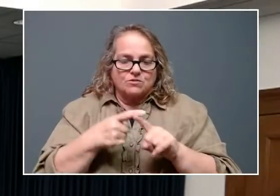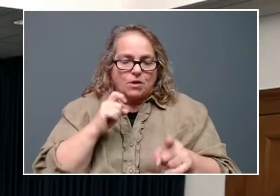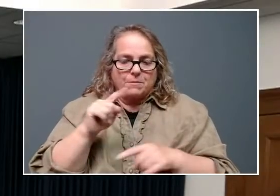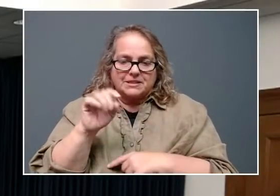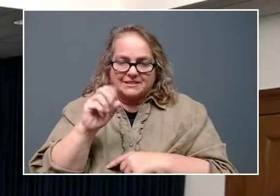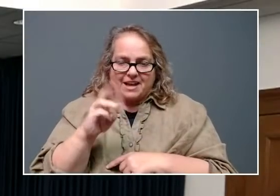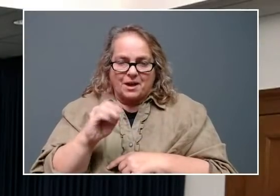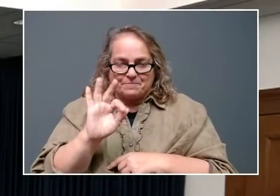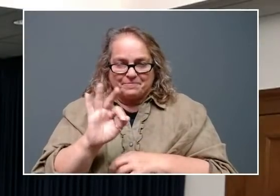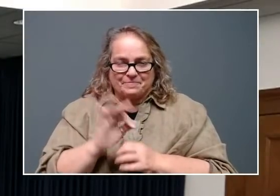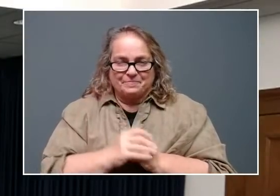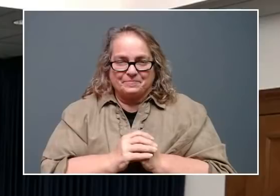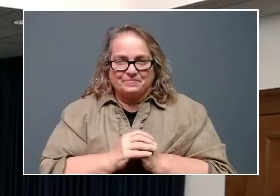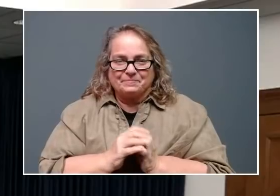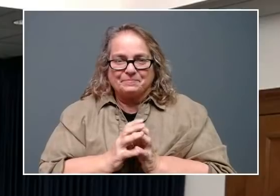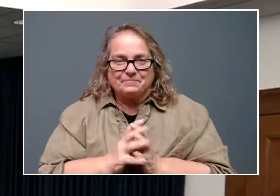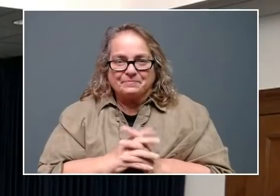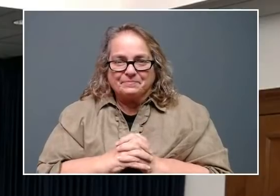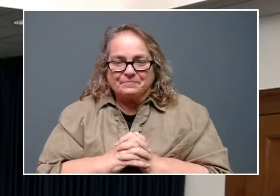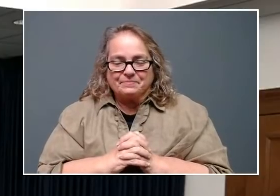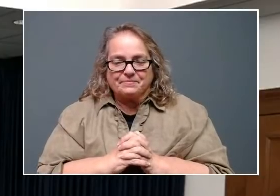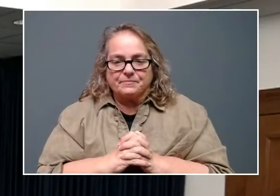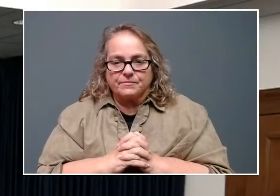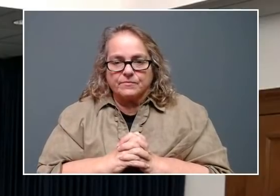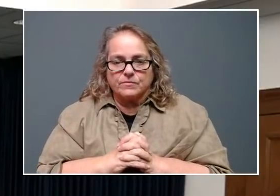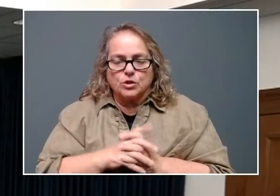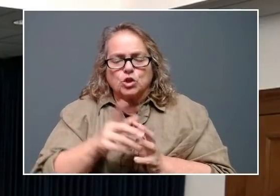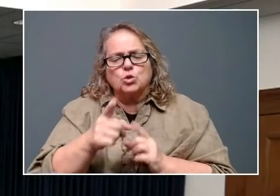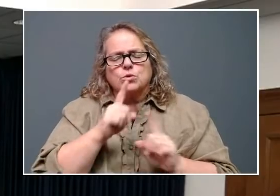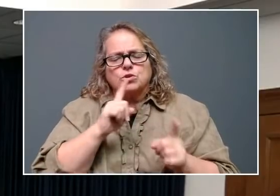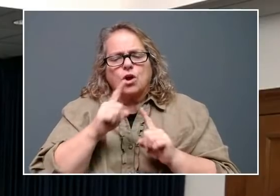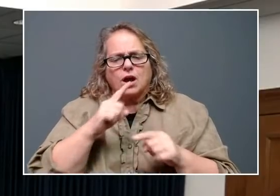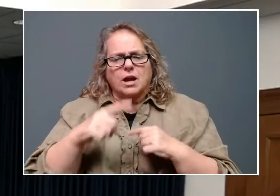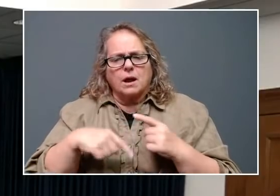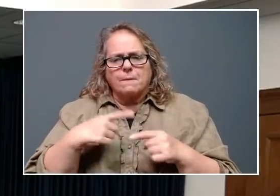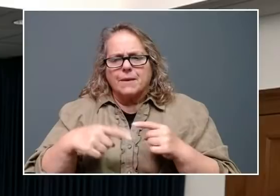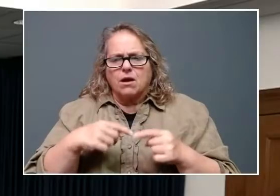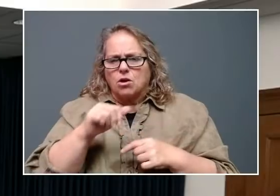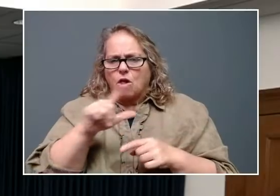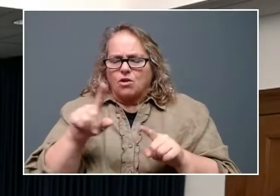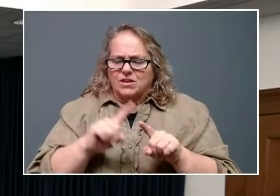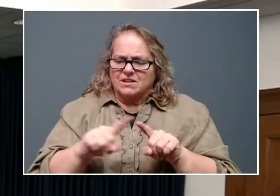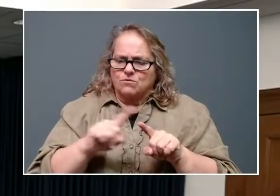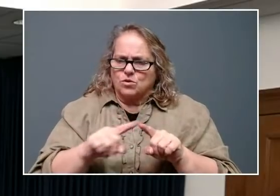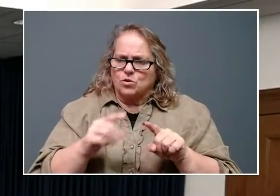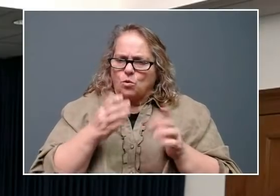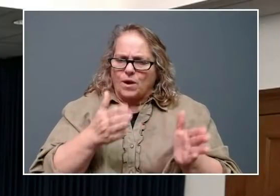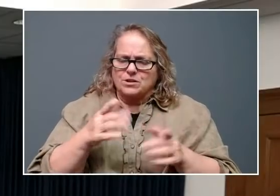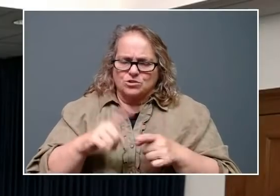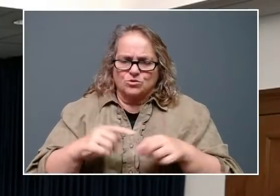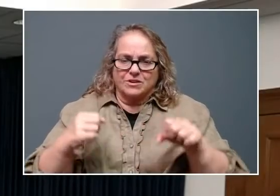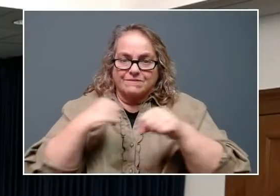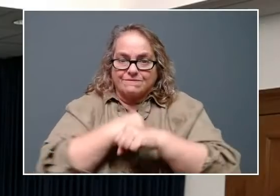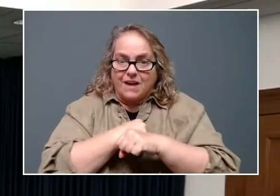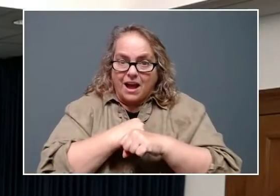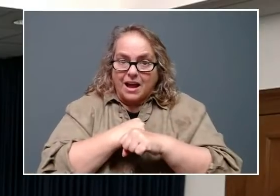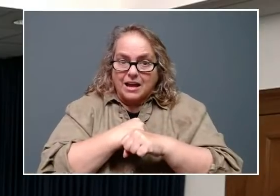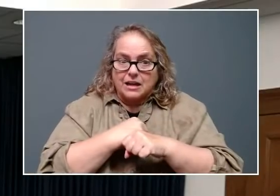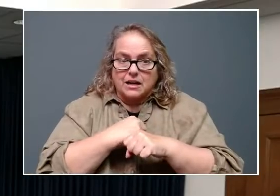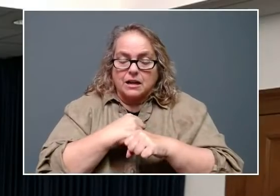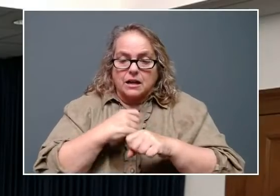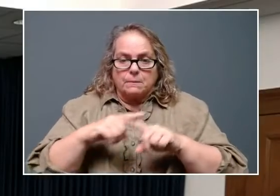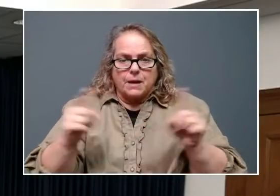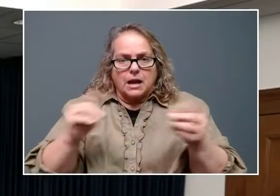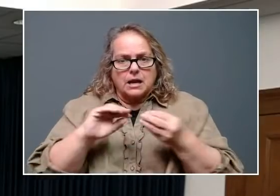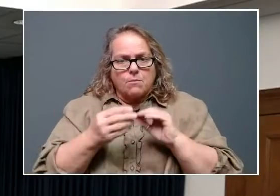man. You were talking about all these methods that we have to fight this thing, yet the number of cases are going up.